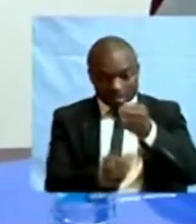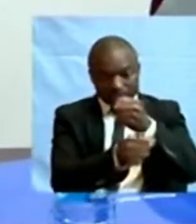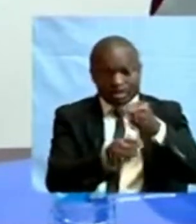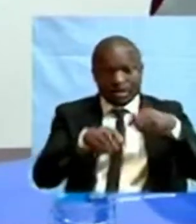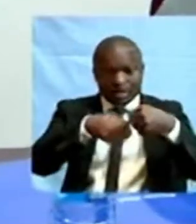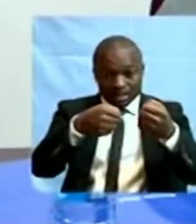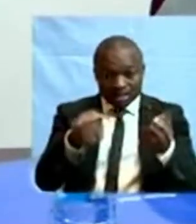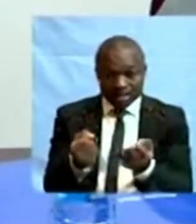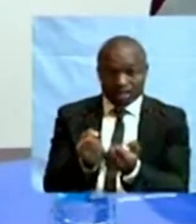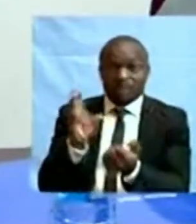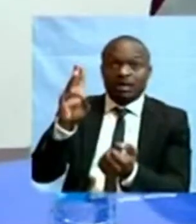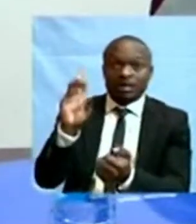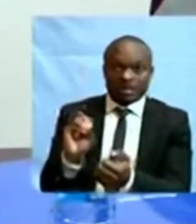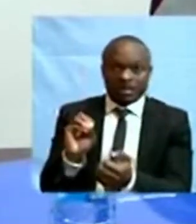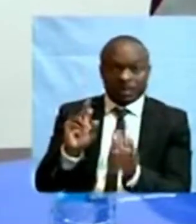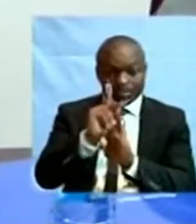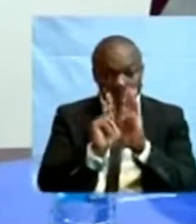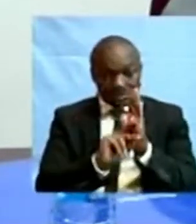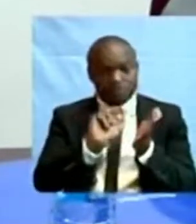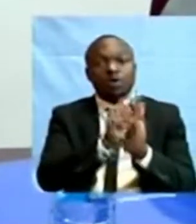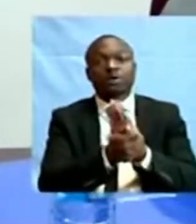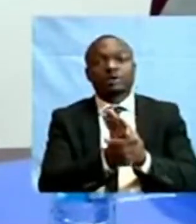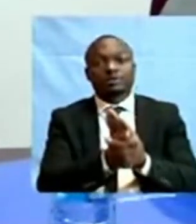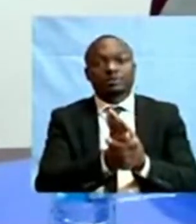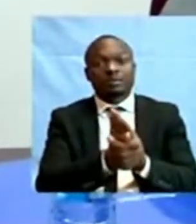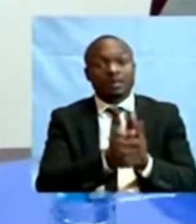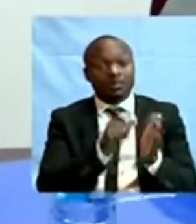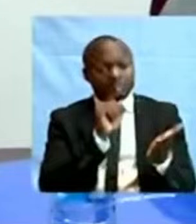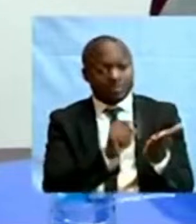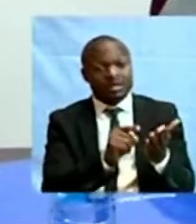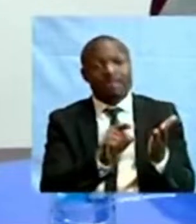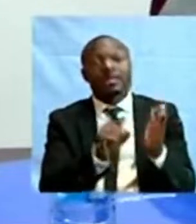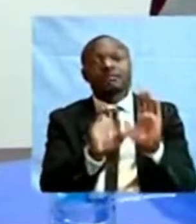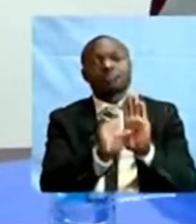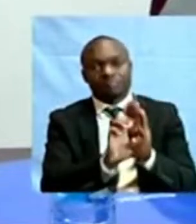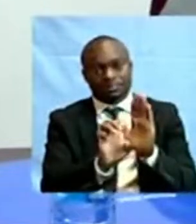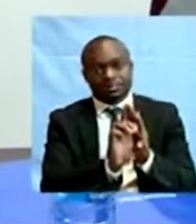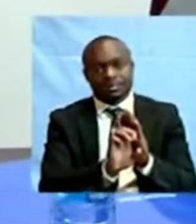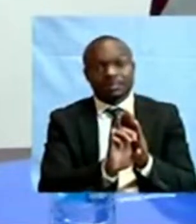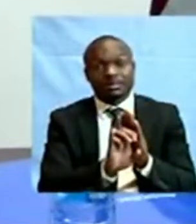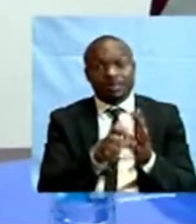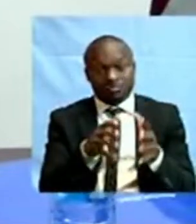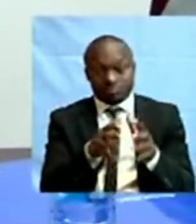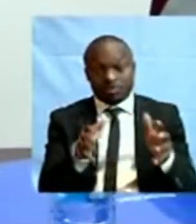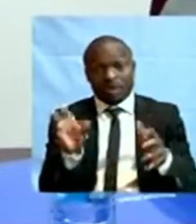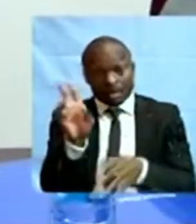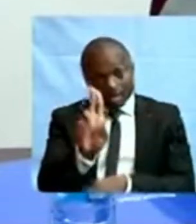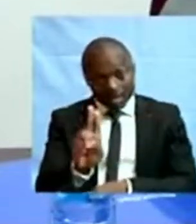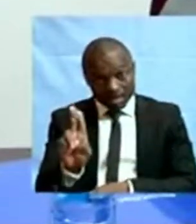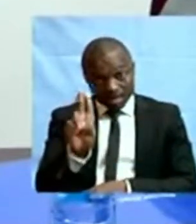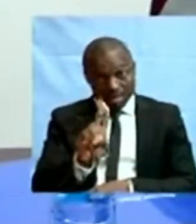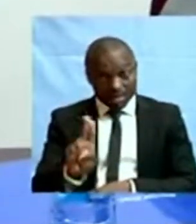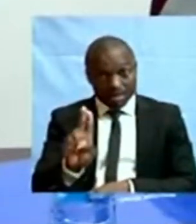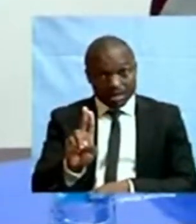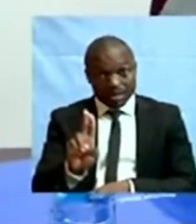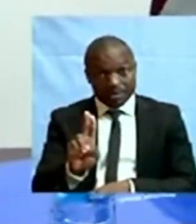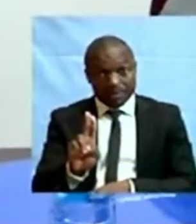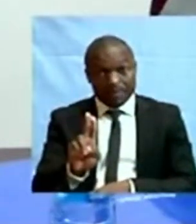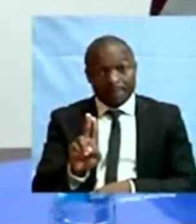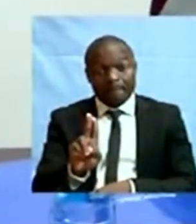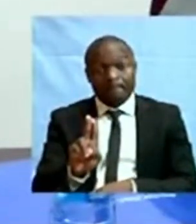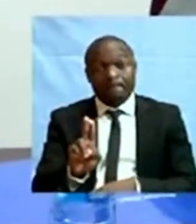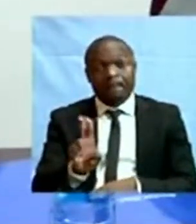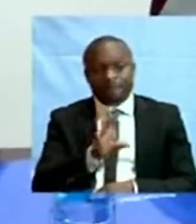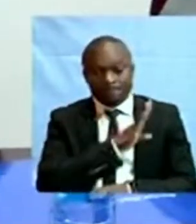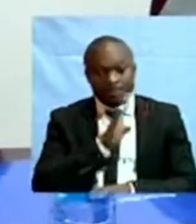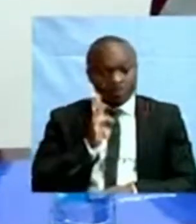60 of the Principal Act. We quote there, for example, it extends the use of what they call on-board and non-on-board